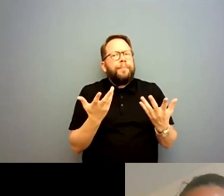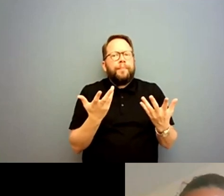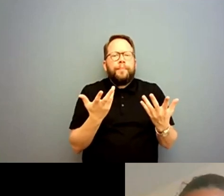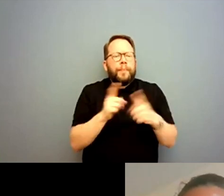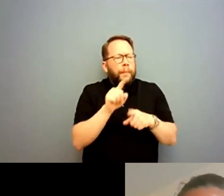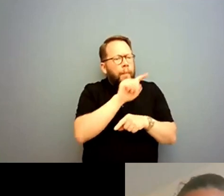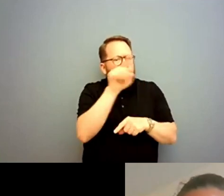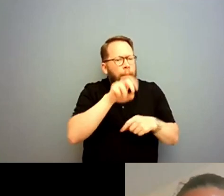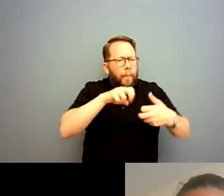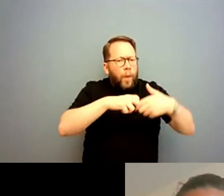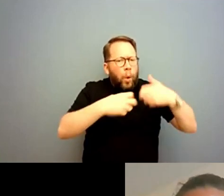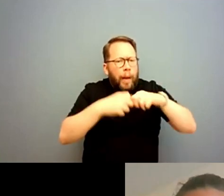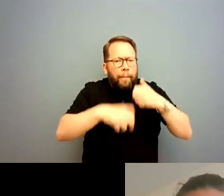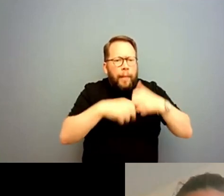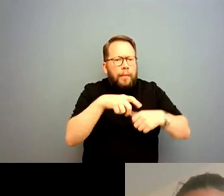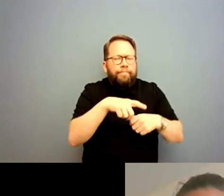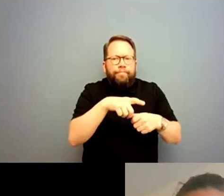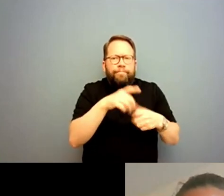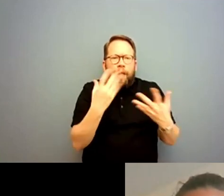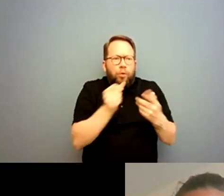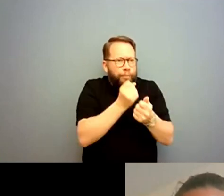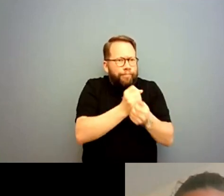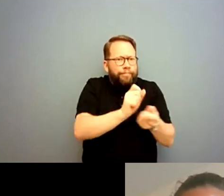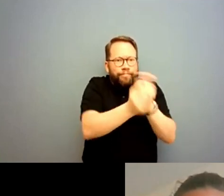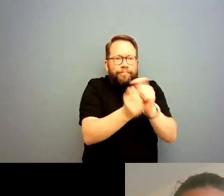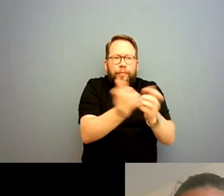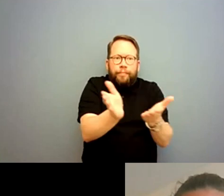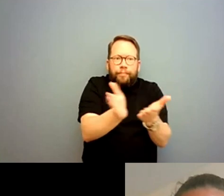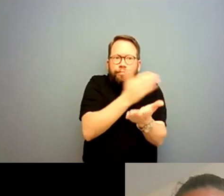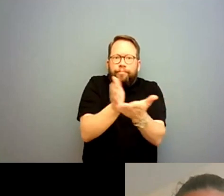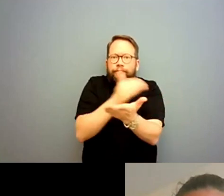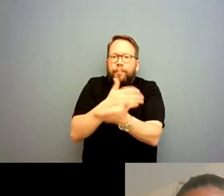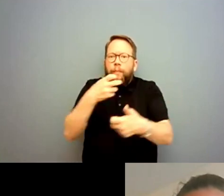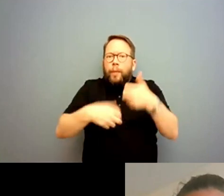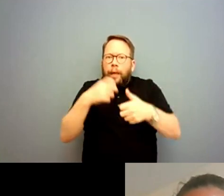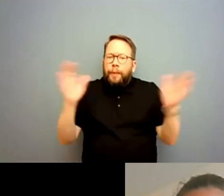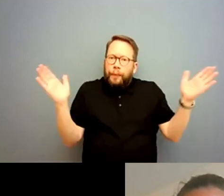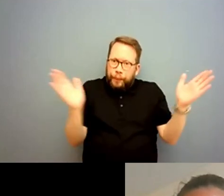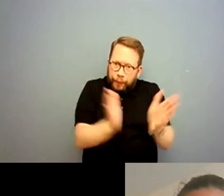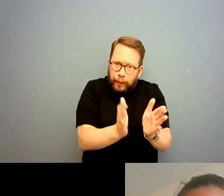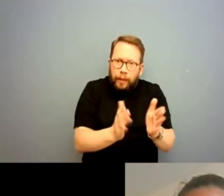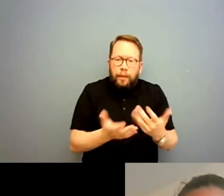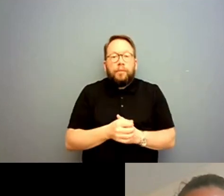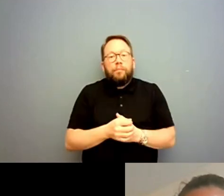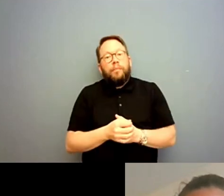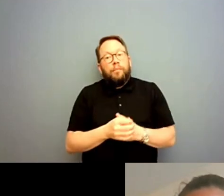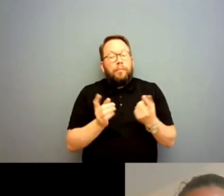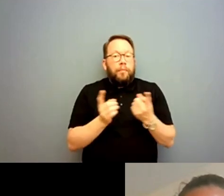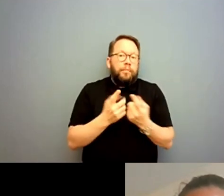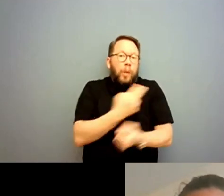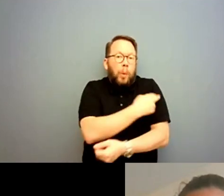past. And one of them is on carers and the future of families and family involvement